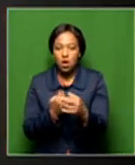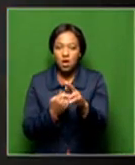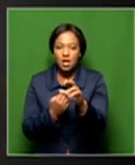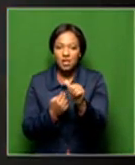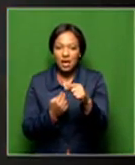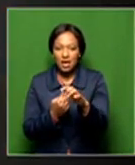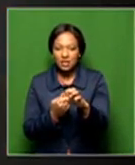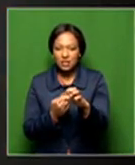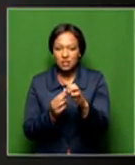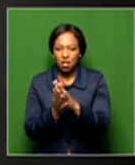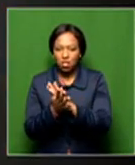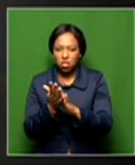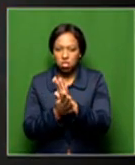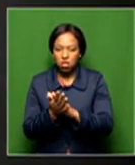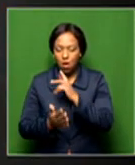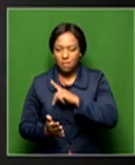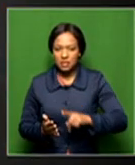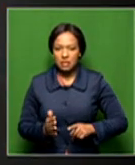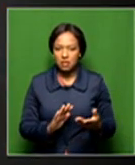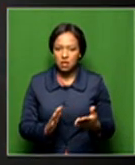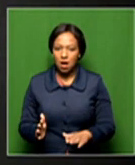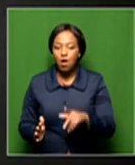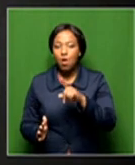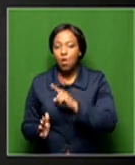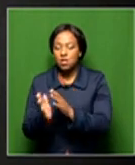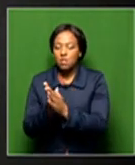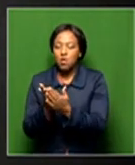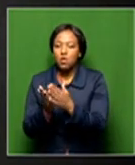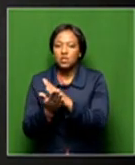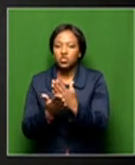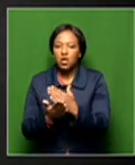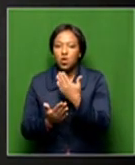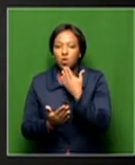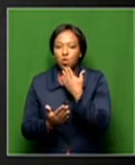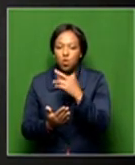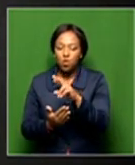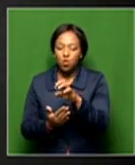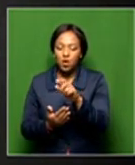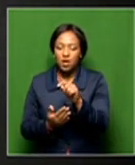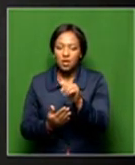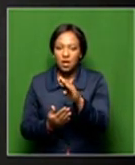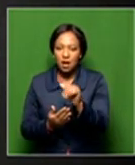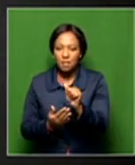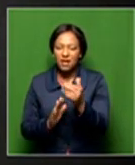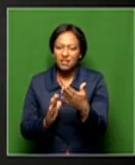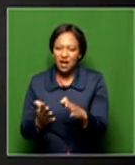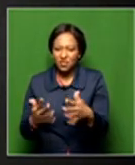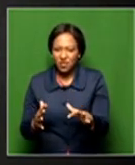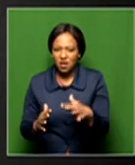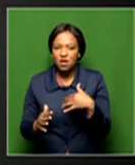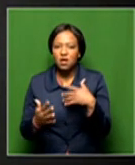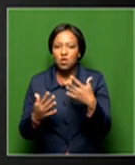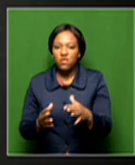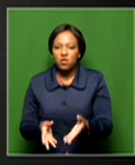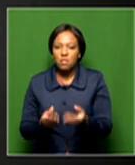Dead. In this book, he shines the spotlight on how a young girl named Retaba Talo lived and died an outcast, but received